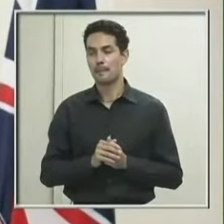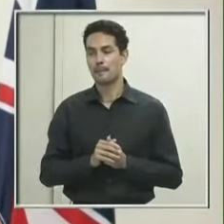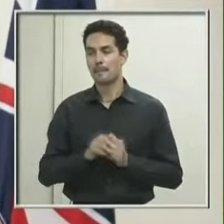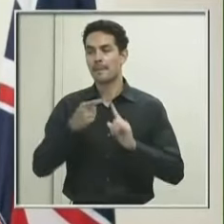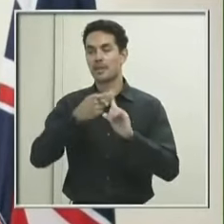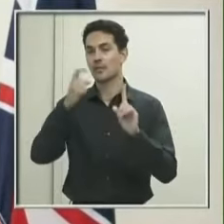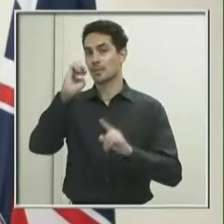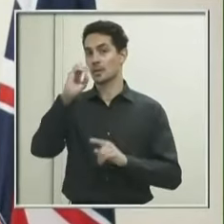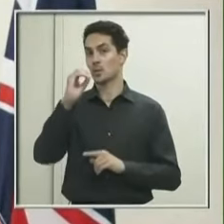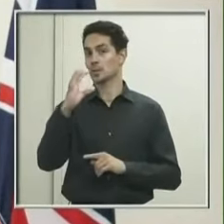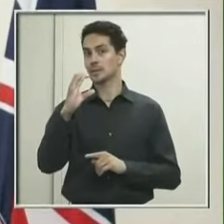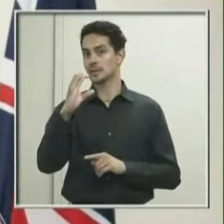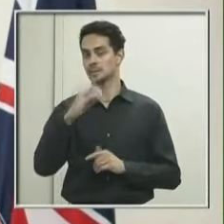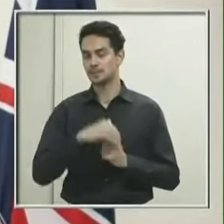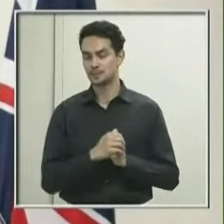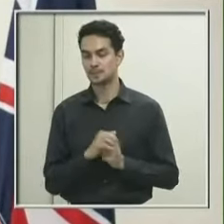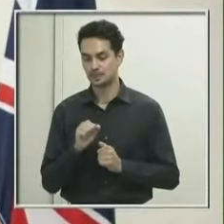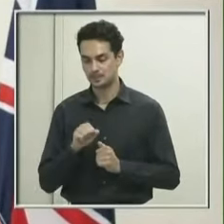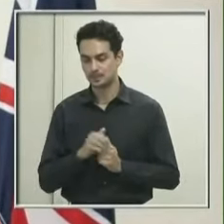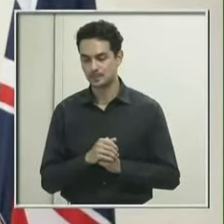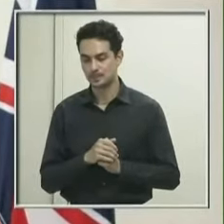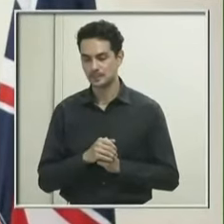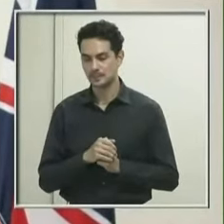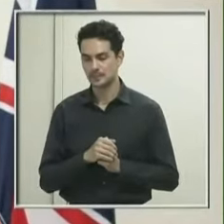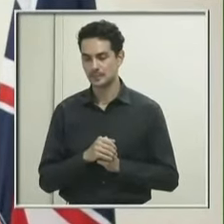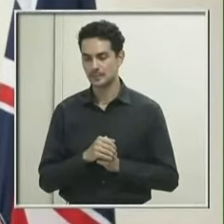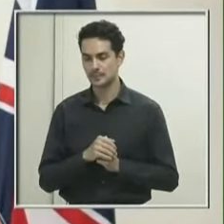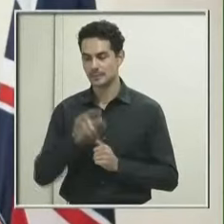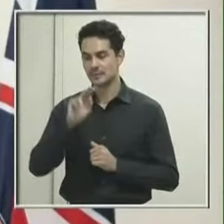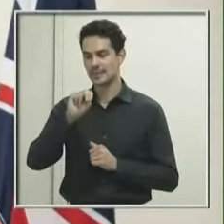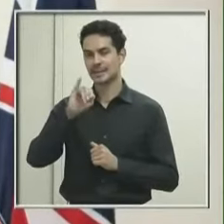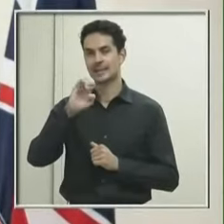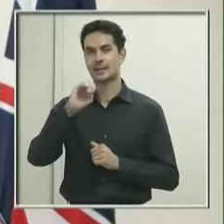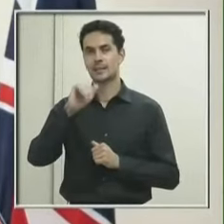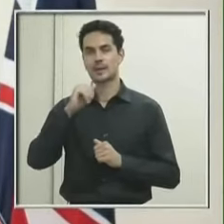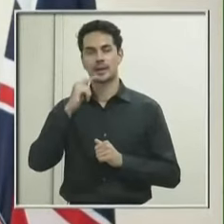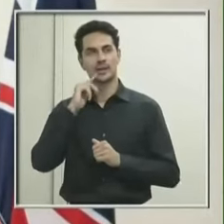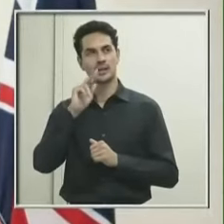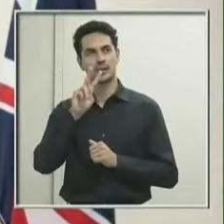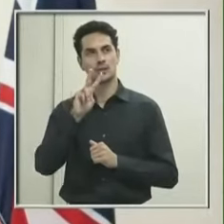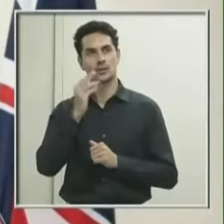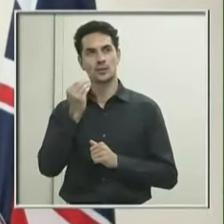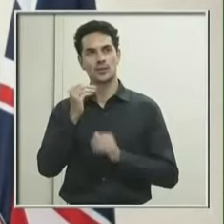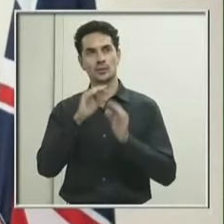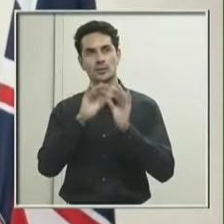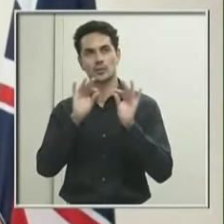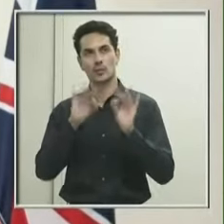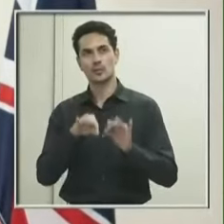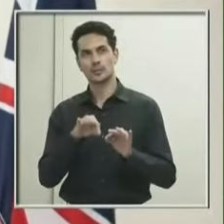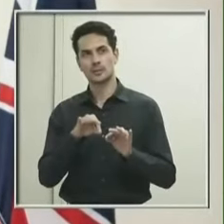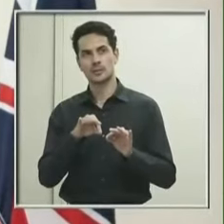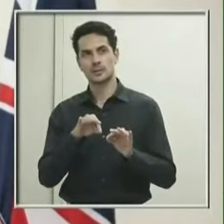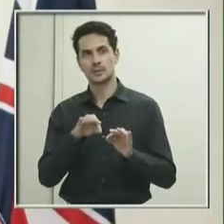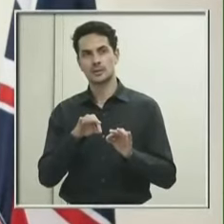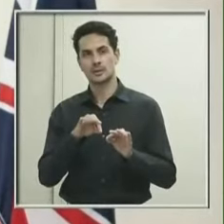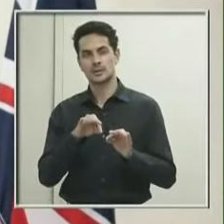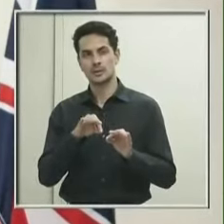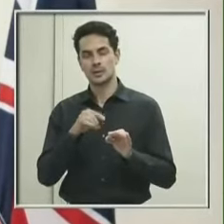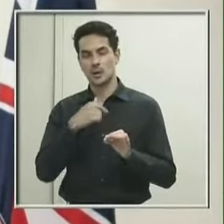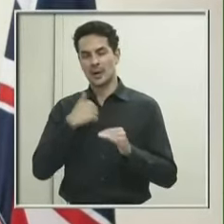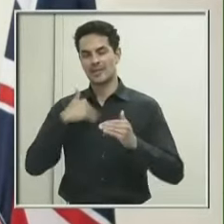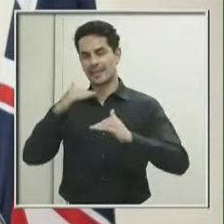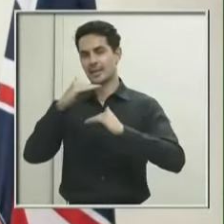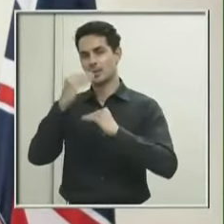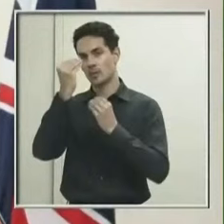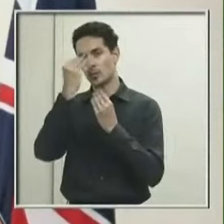the EOC and MEMA Form 214s, I believe. And that's correct. We have limited